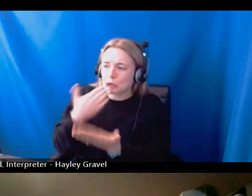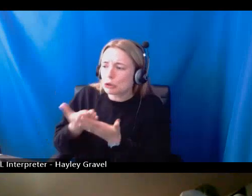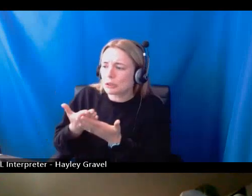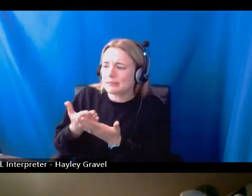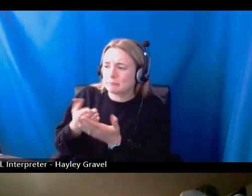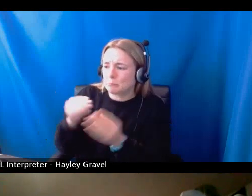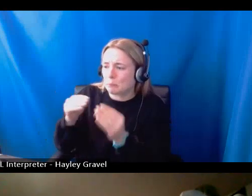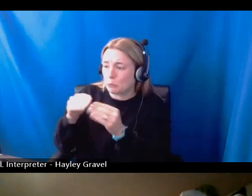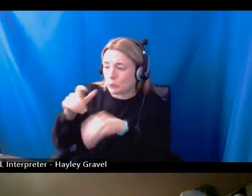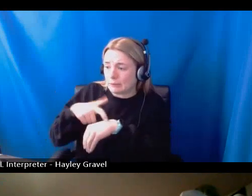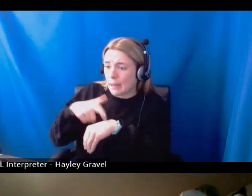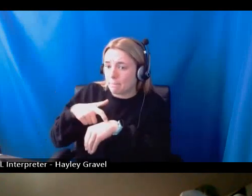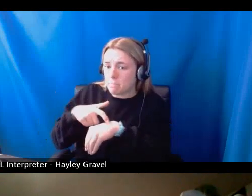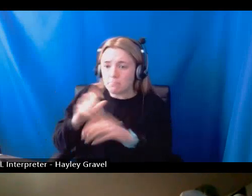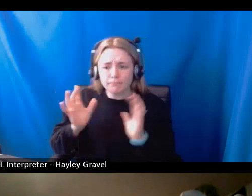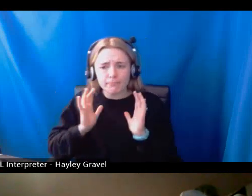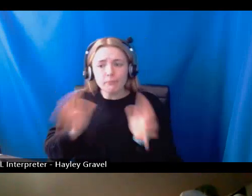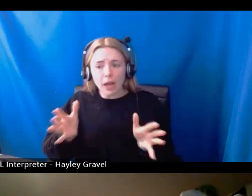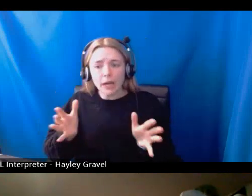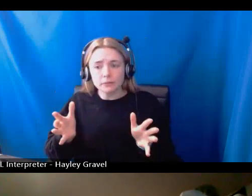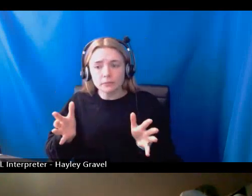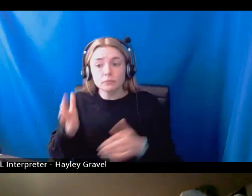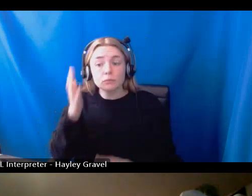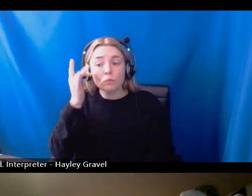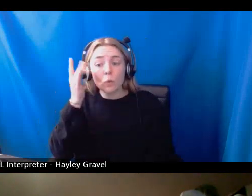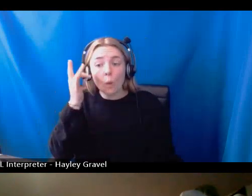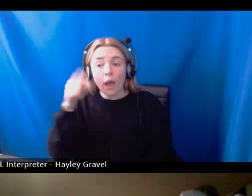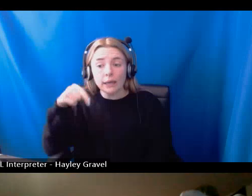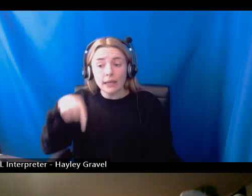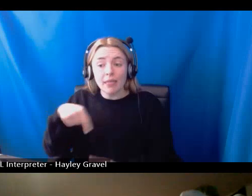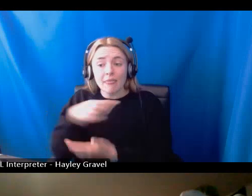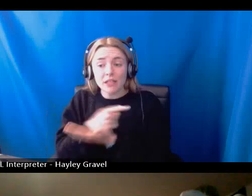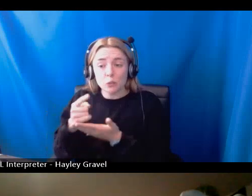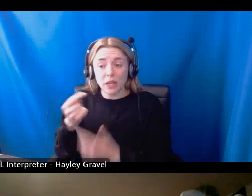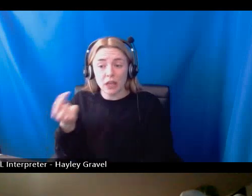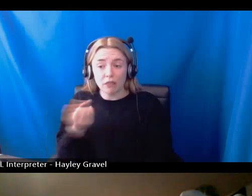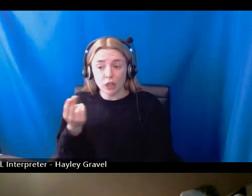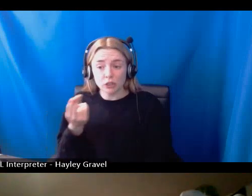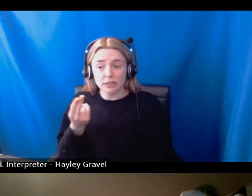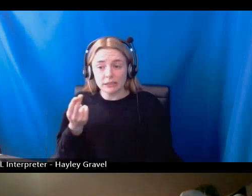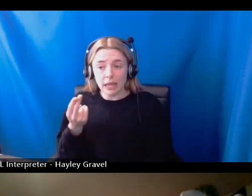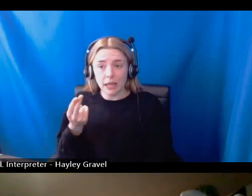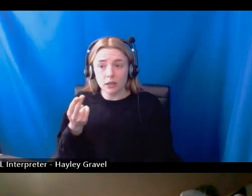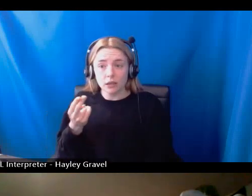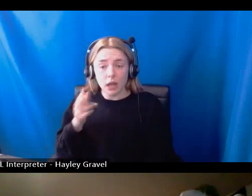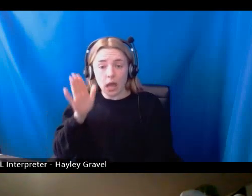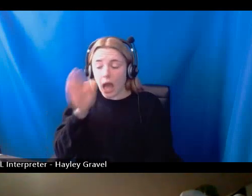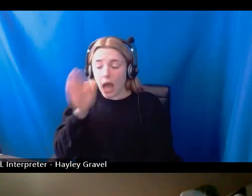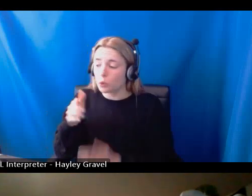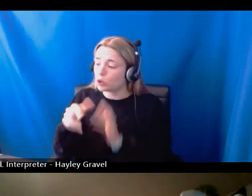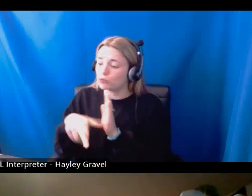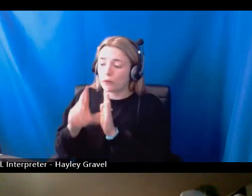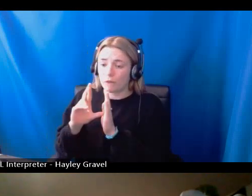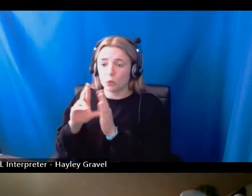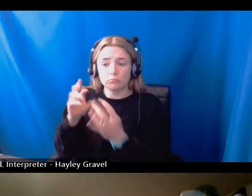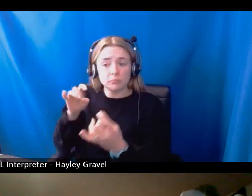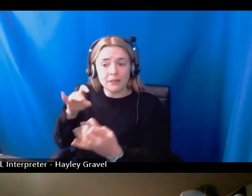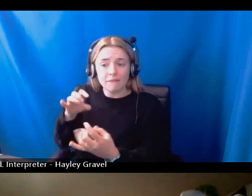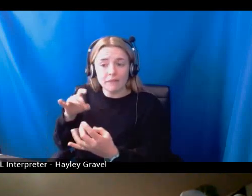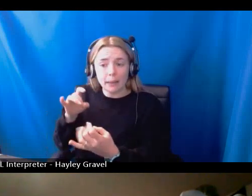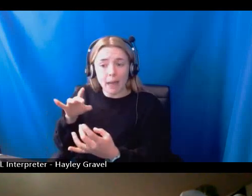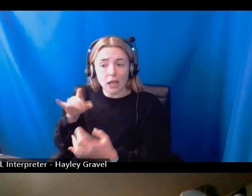okay. Because basically what I'm going to do on Thursday when I look at your lit review, I'm going to review it and give you any kind of feedback you might